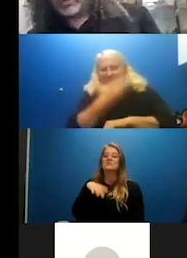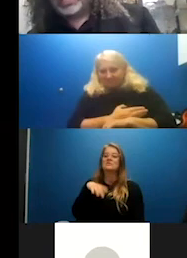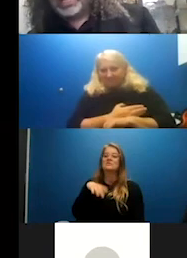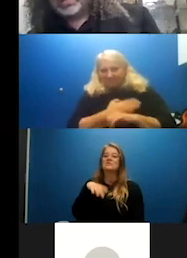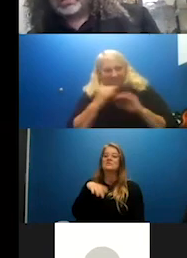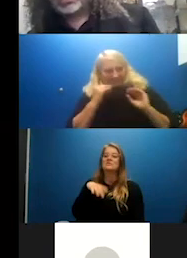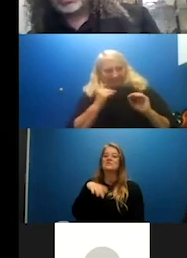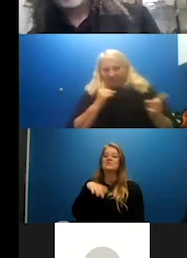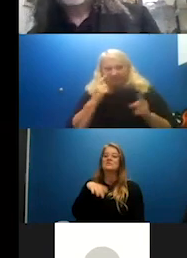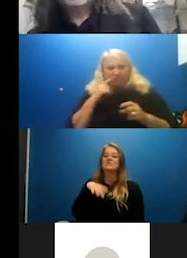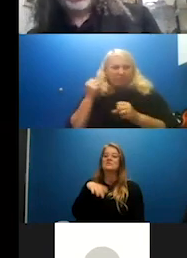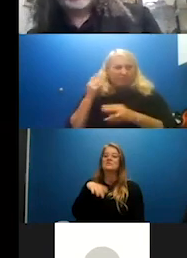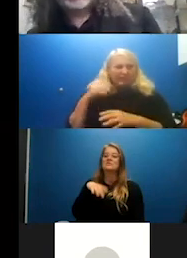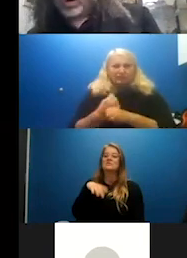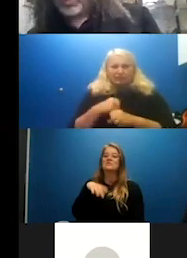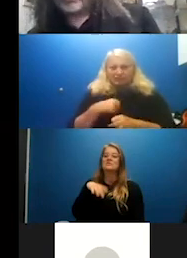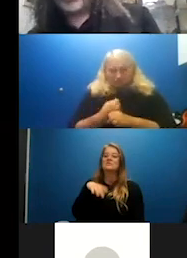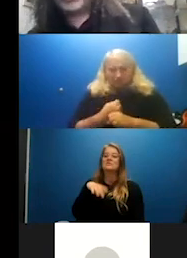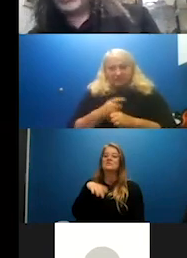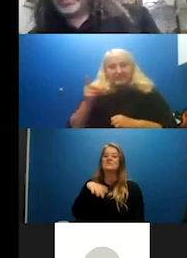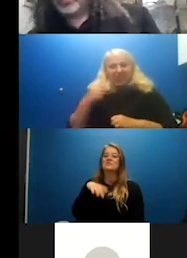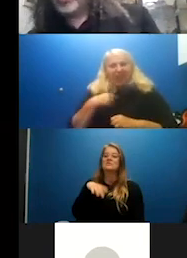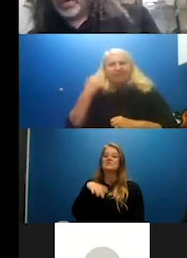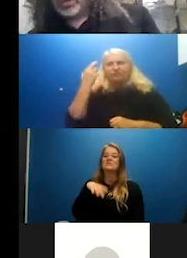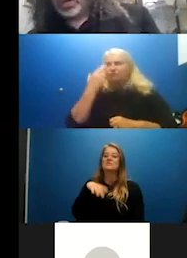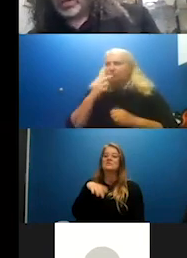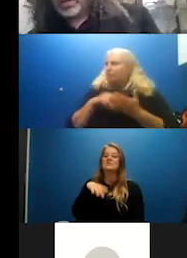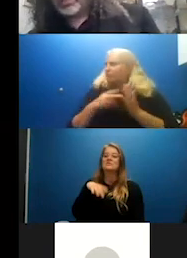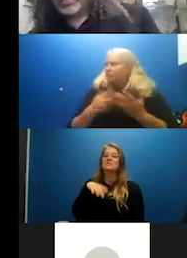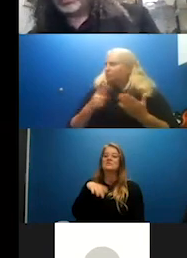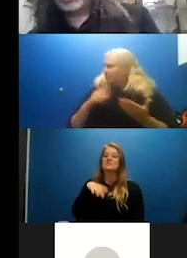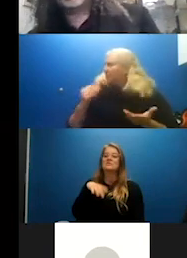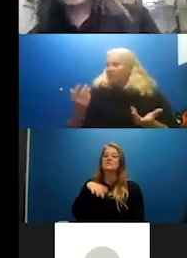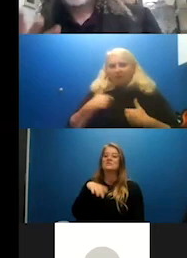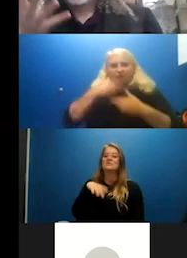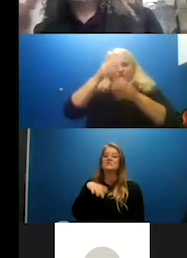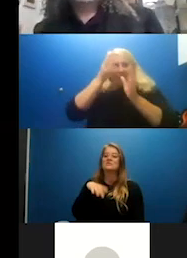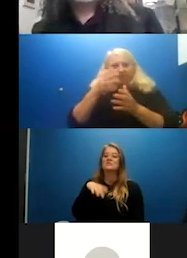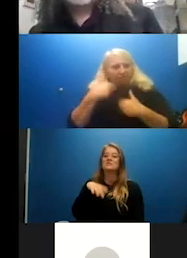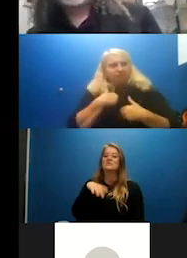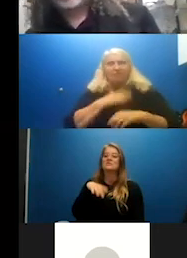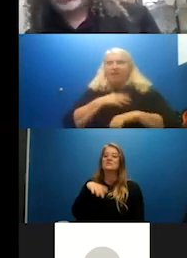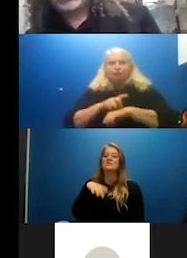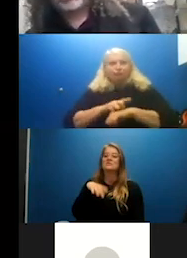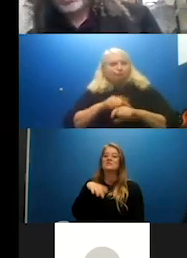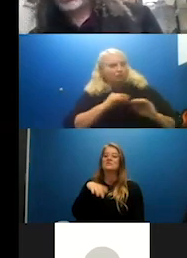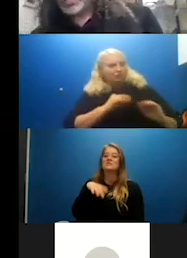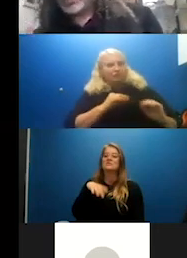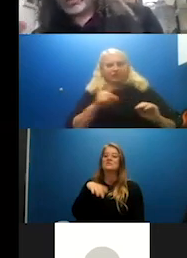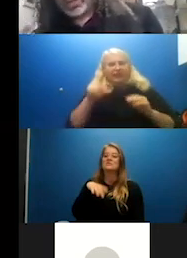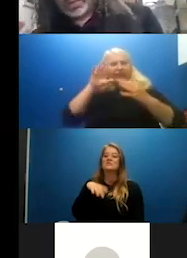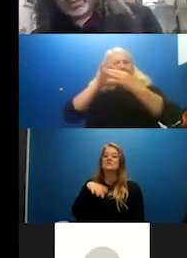about for years. He has the purpose of being now a patriarch, being a teacher, and he's connecting to wisdom. So